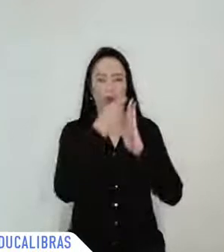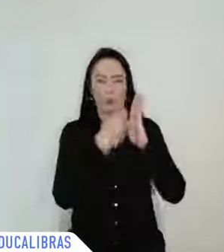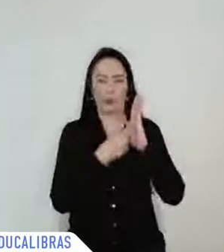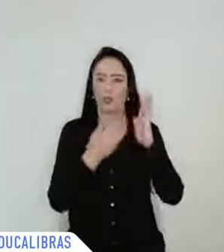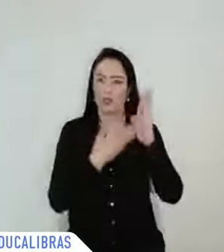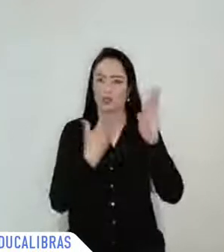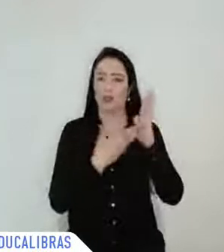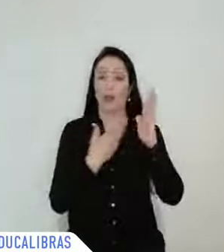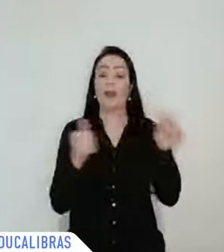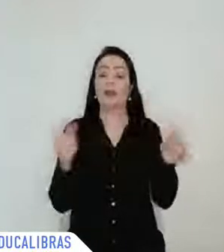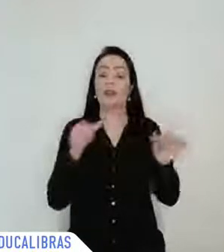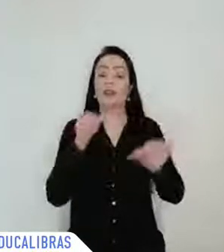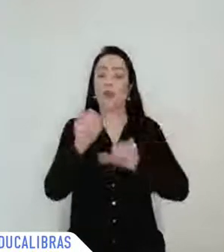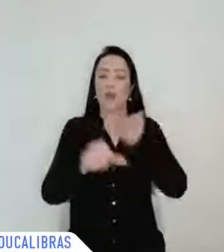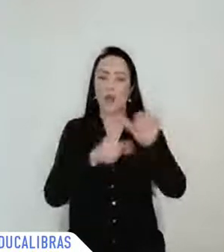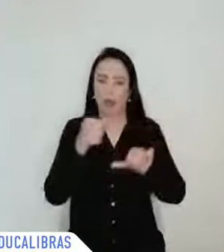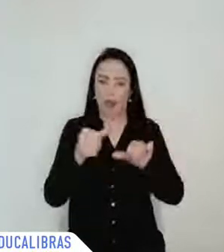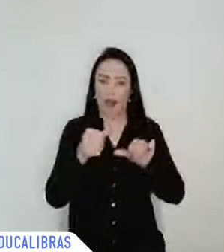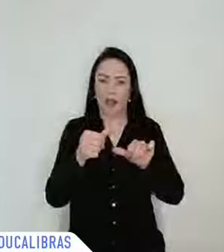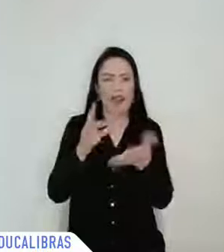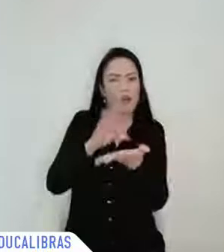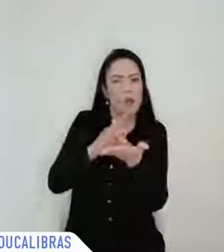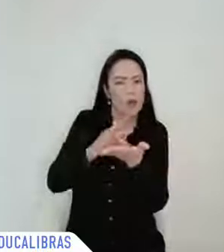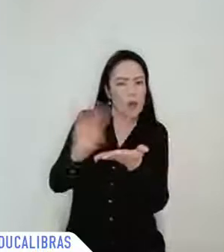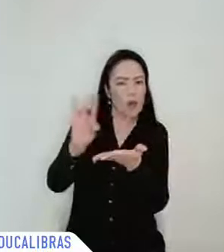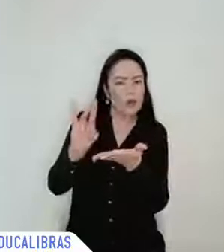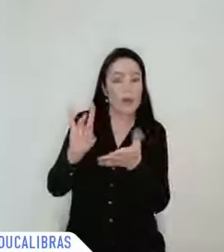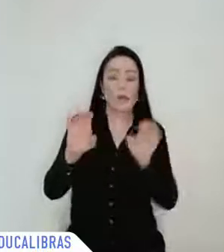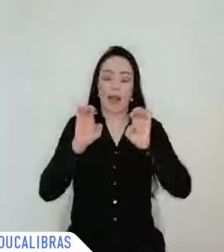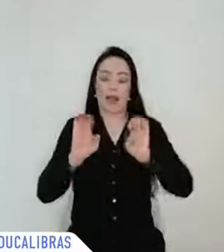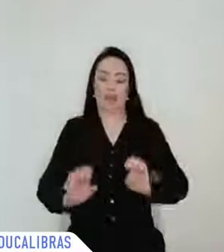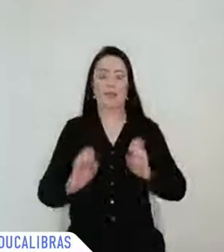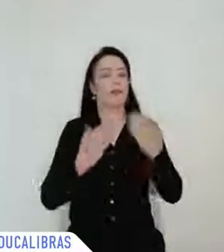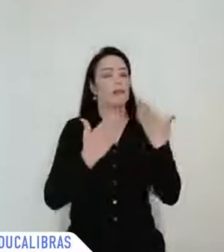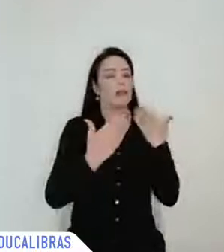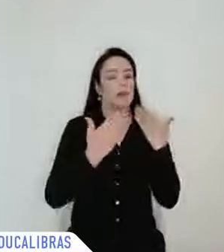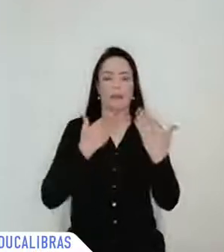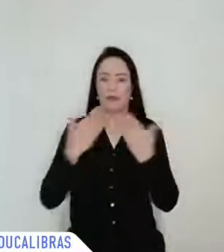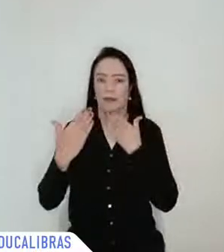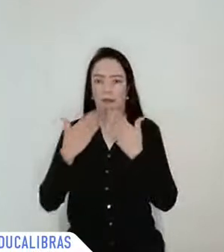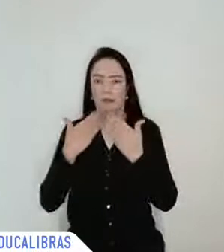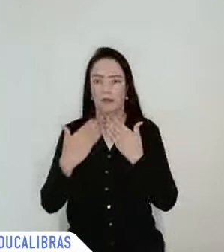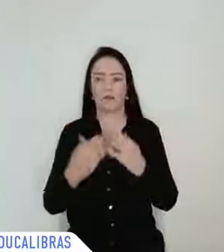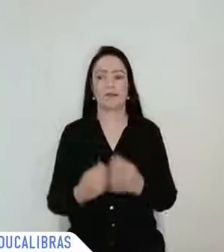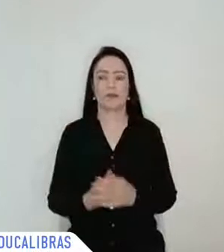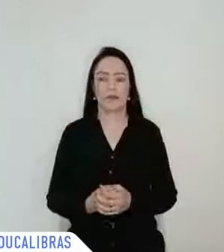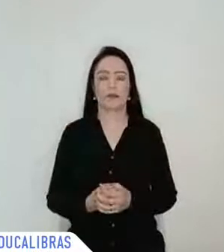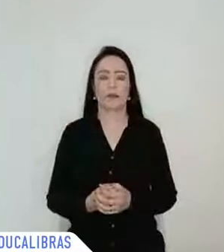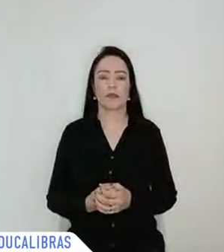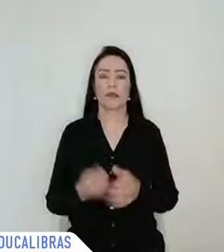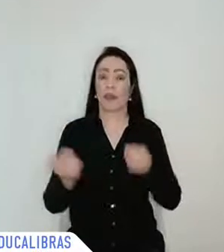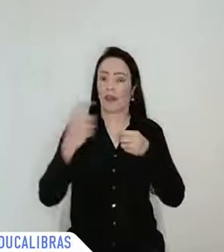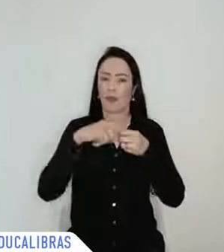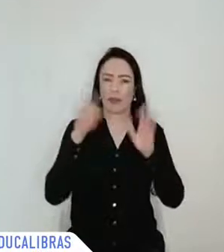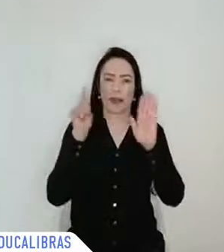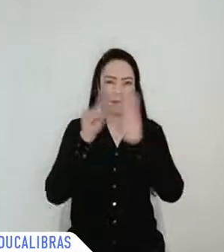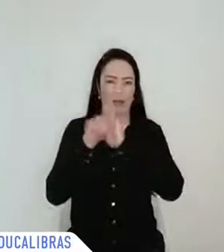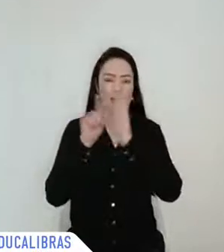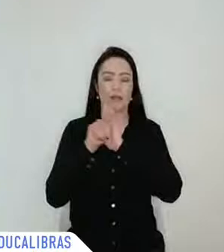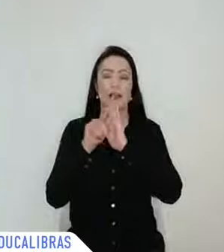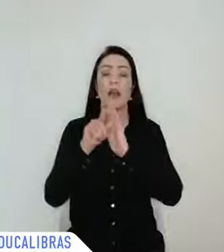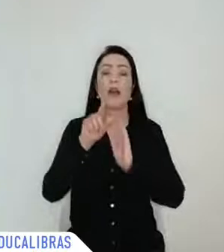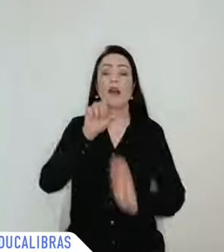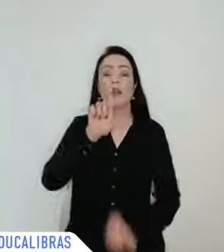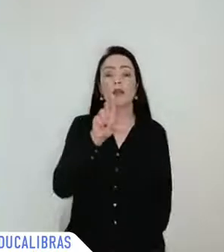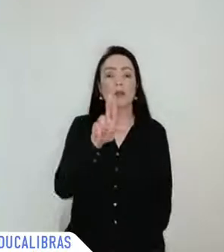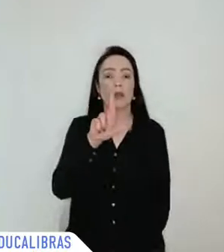We need to change, uh, to trade the ethics of dialogue and use